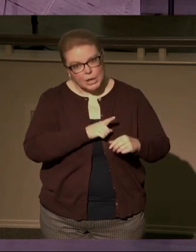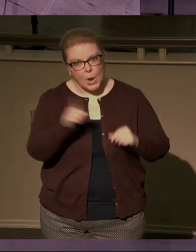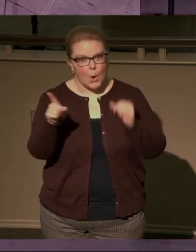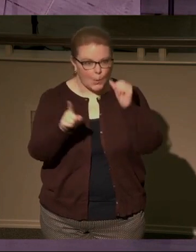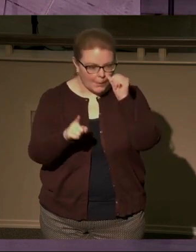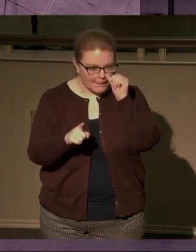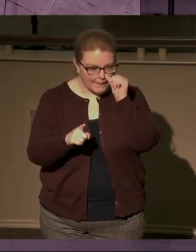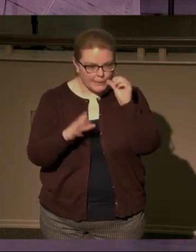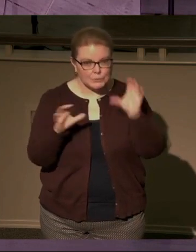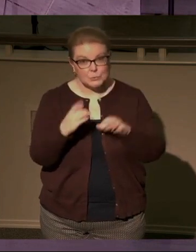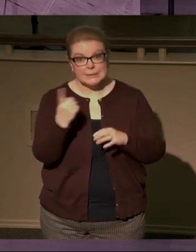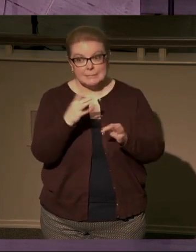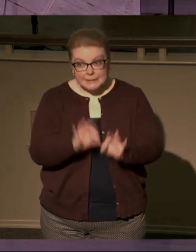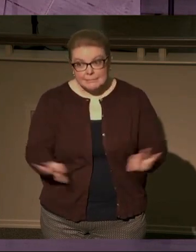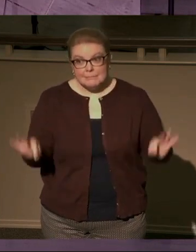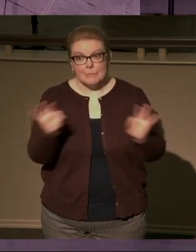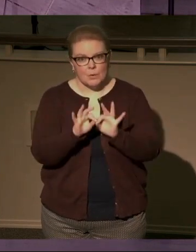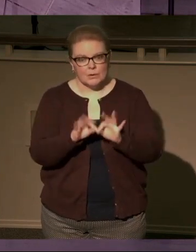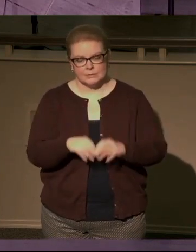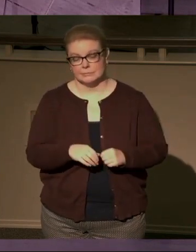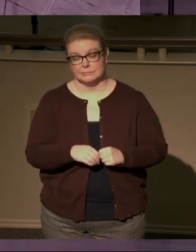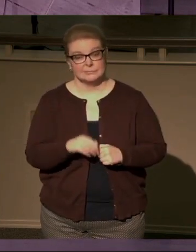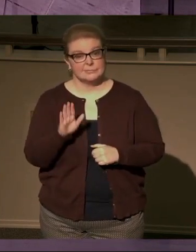and do something important in this life. Listen,